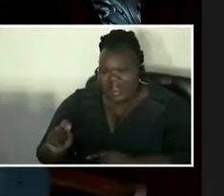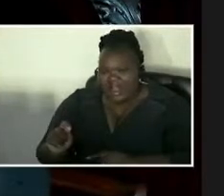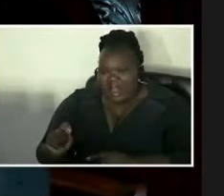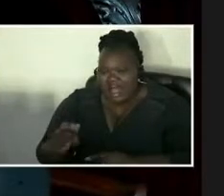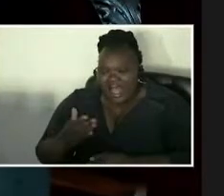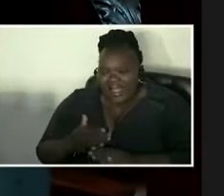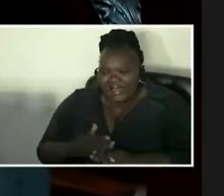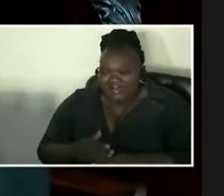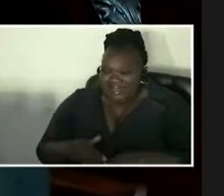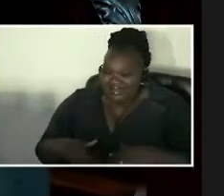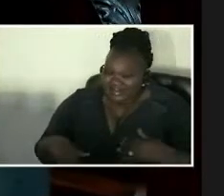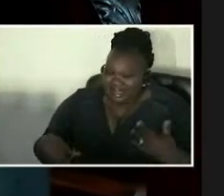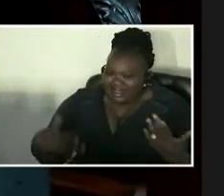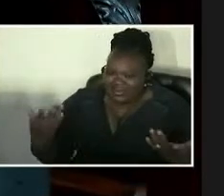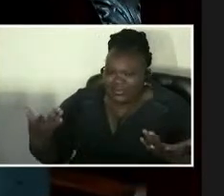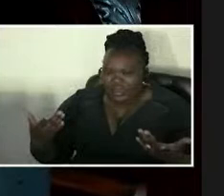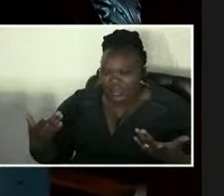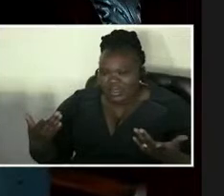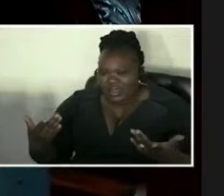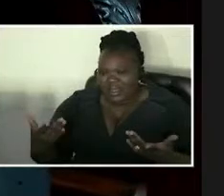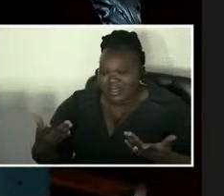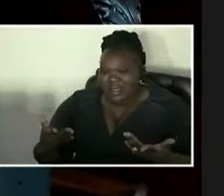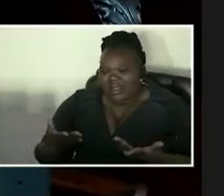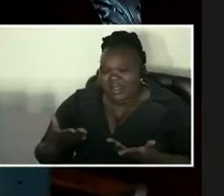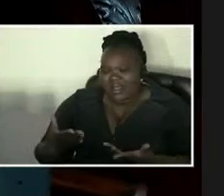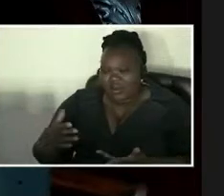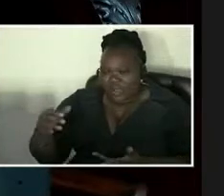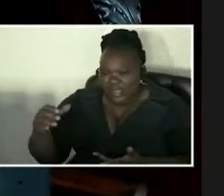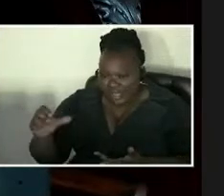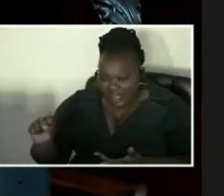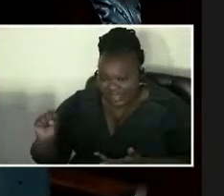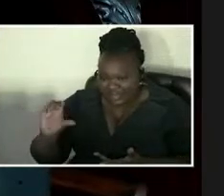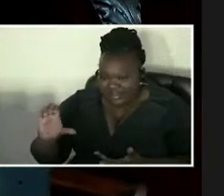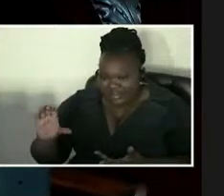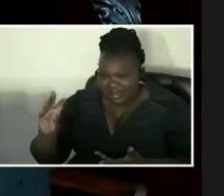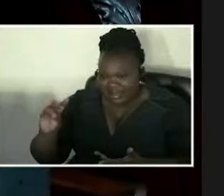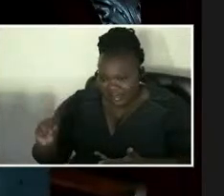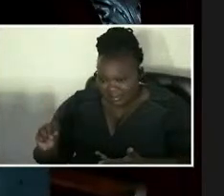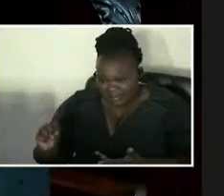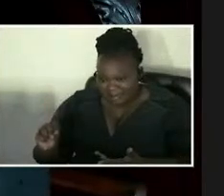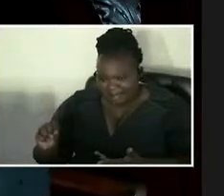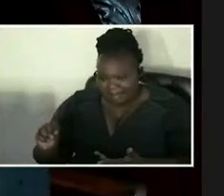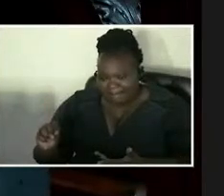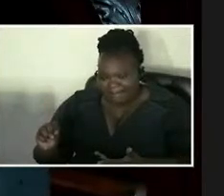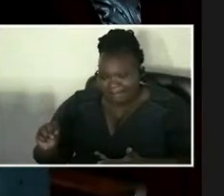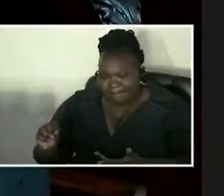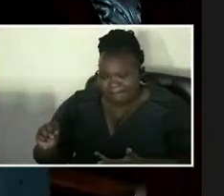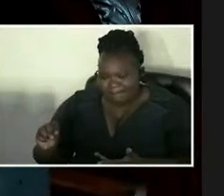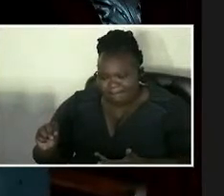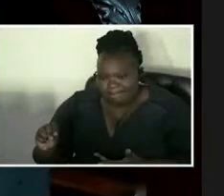dysfunctionality in the supply chain department within the department